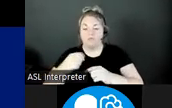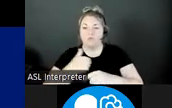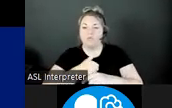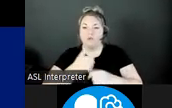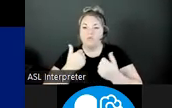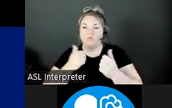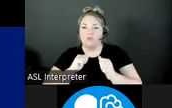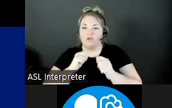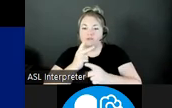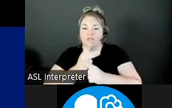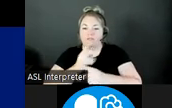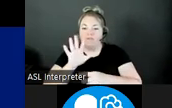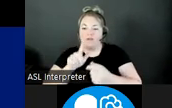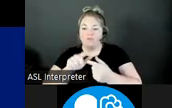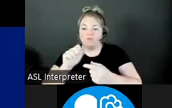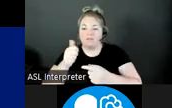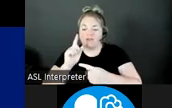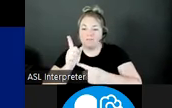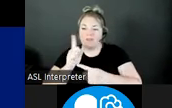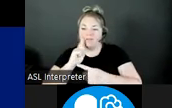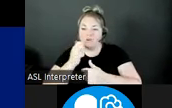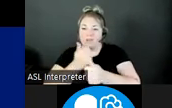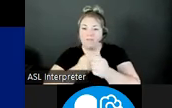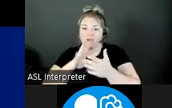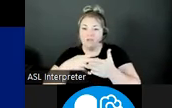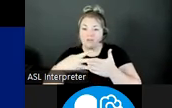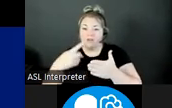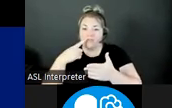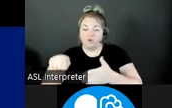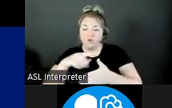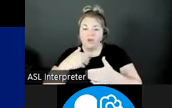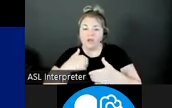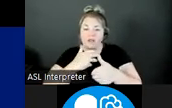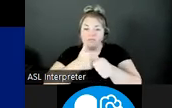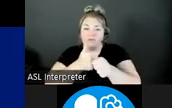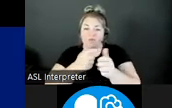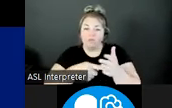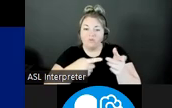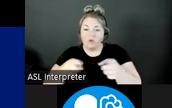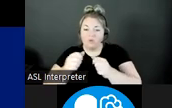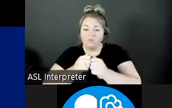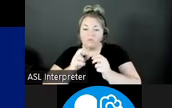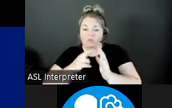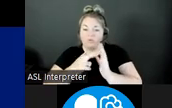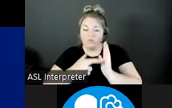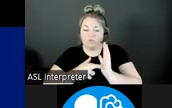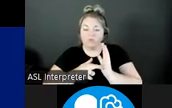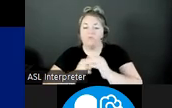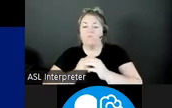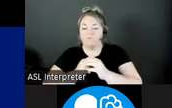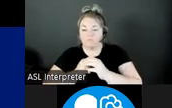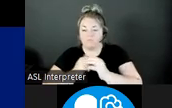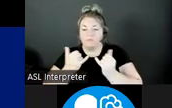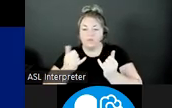try and keep 5 to 10 minutes in every agenda so you have an update on what's going on with the rules. I'm going to turn it over